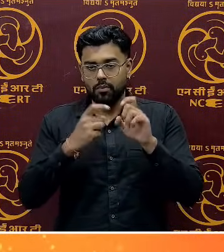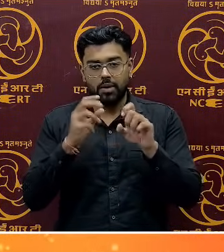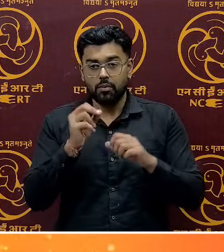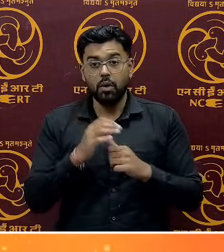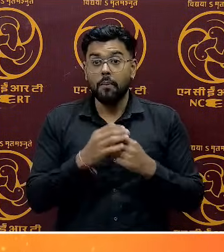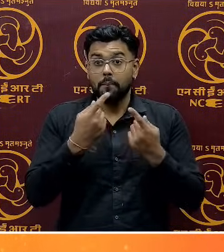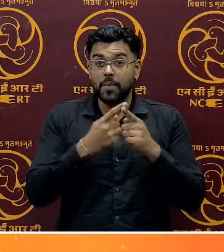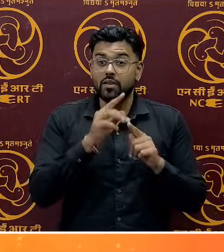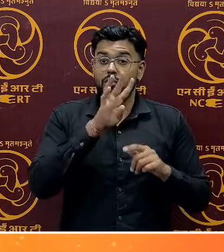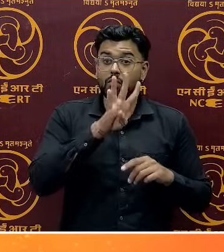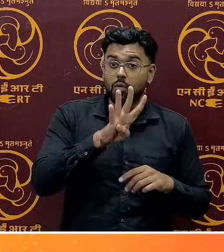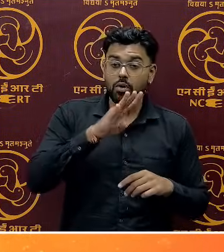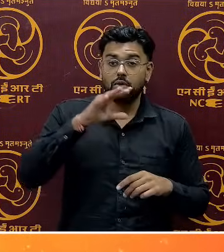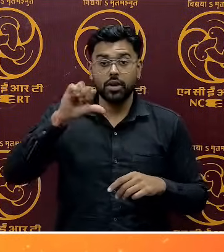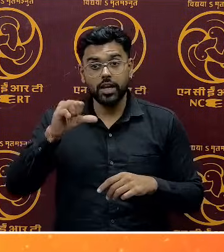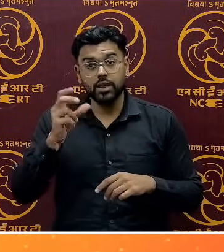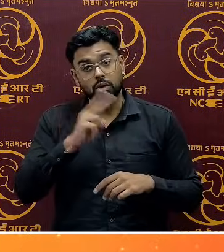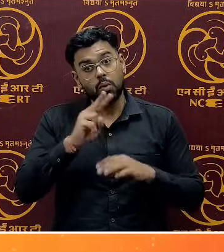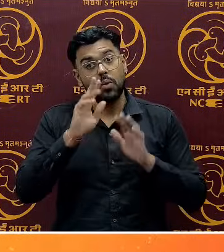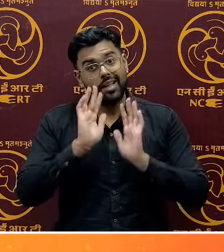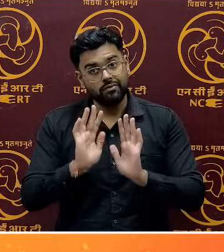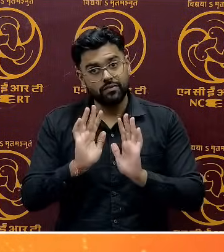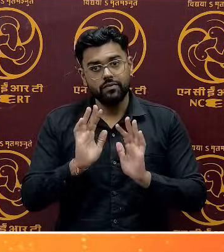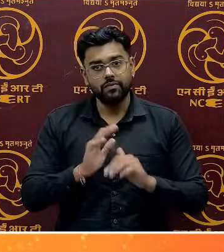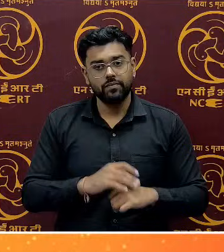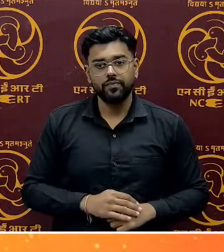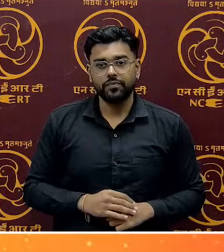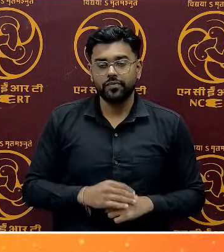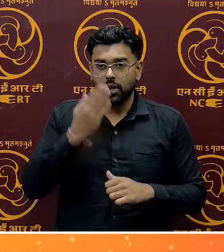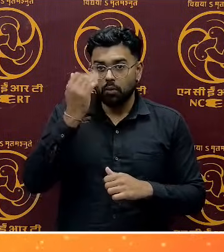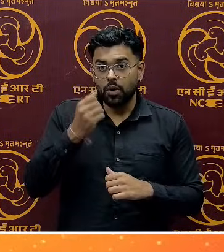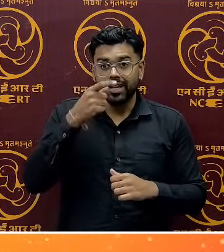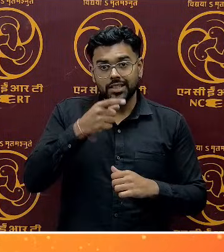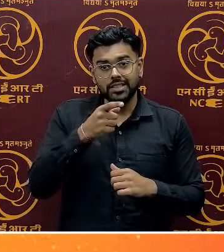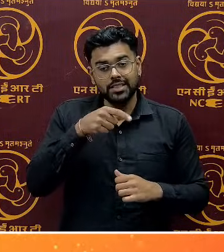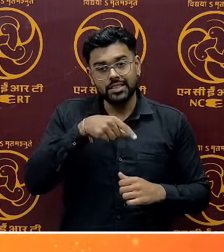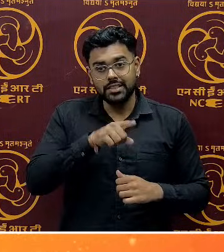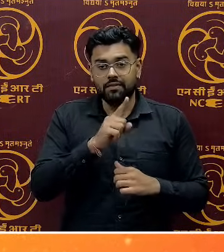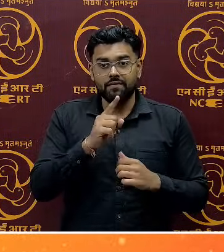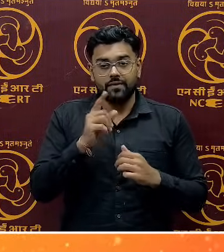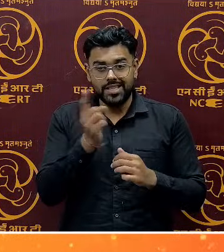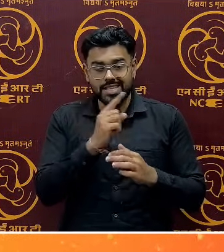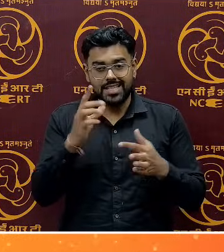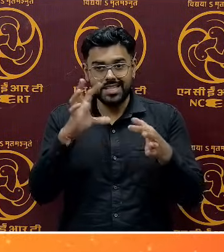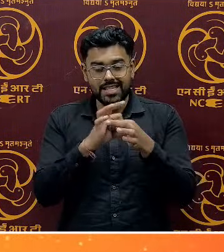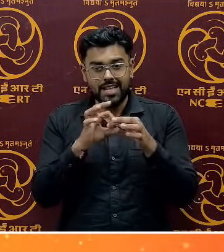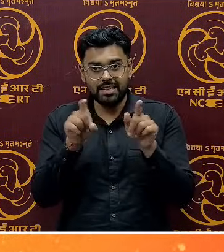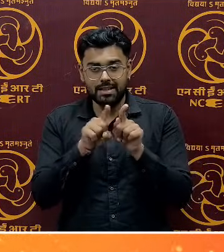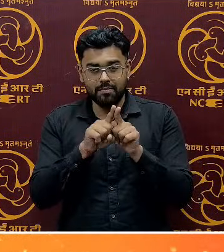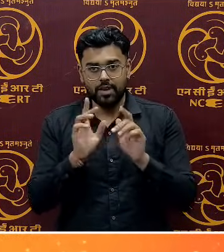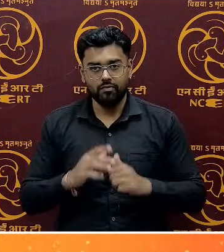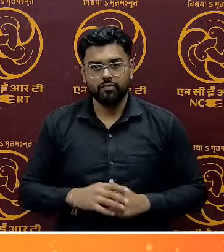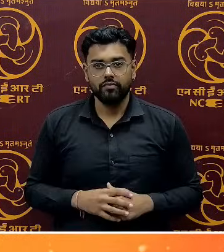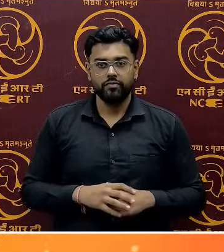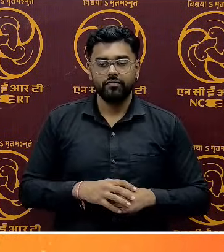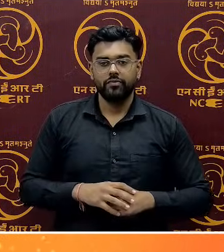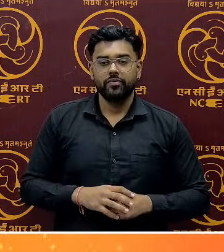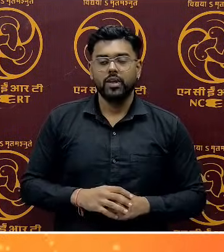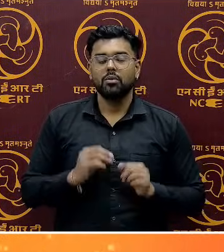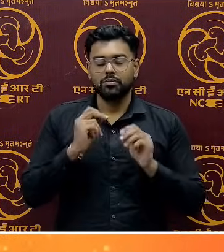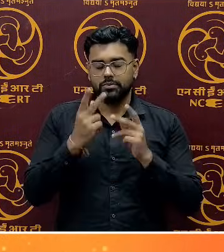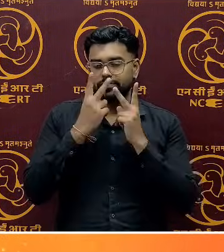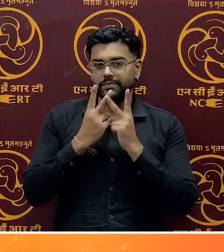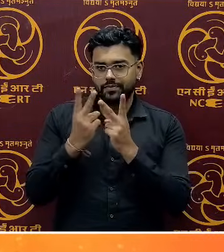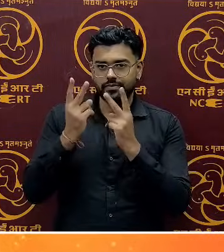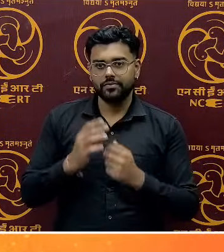9? They are co-prime as they have 1 as their common factor. Okay. Right? So, let us see